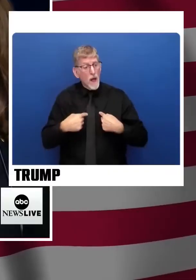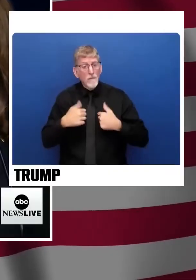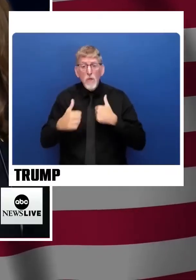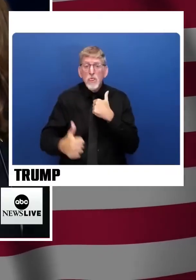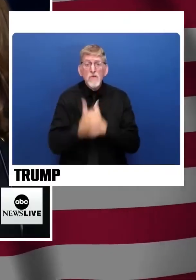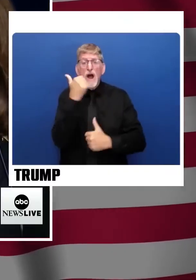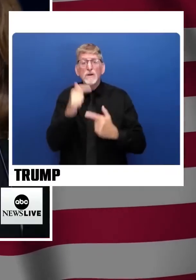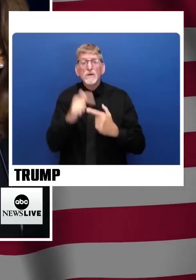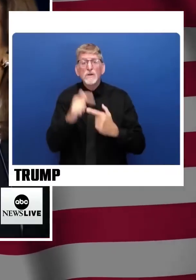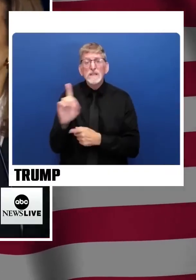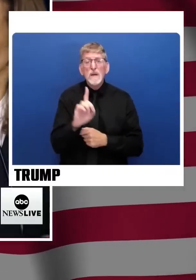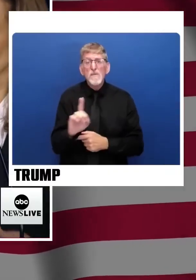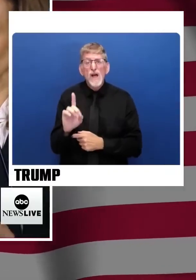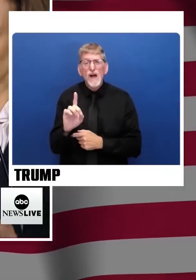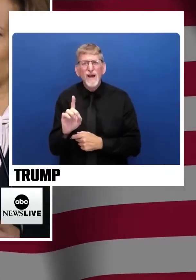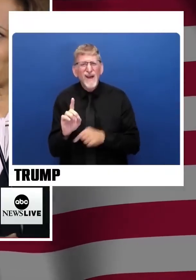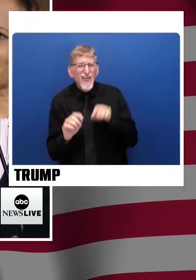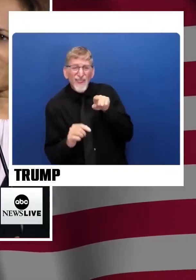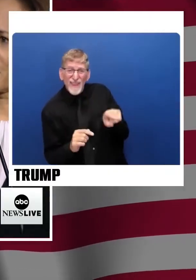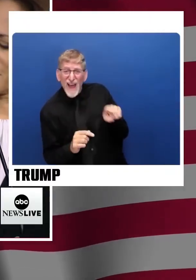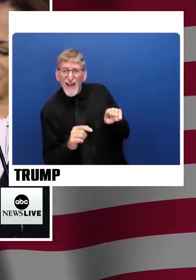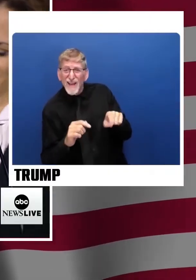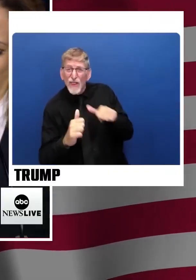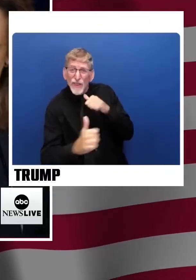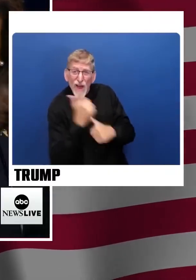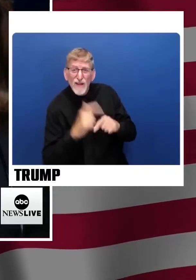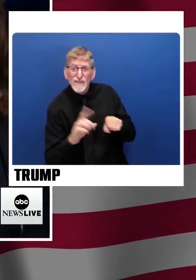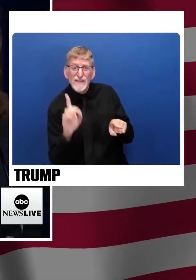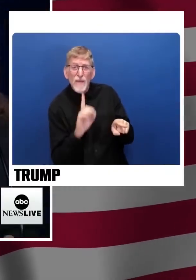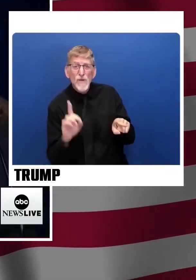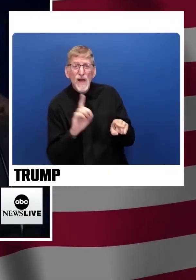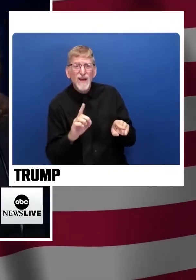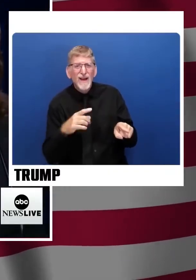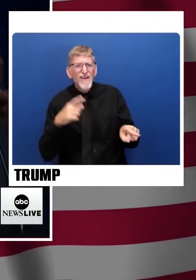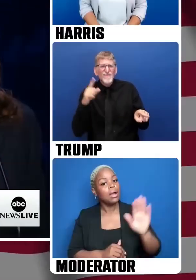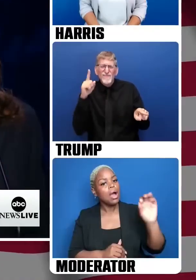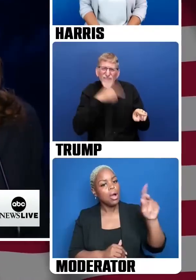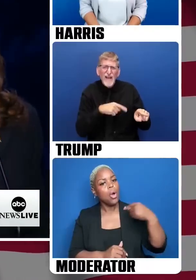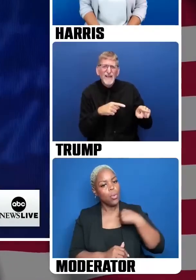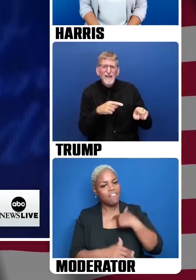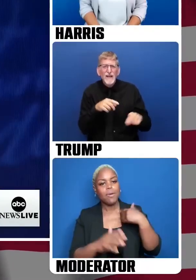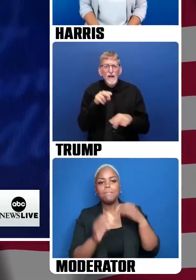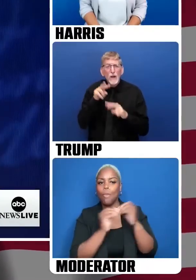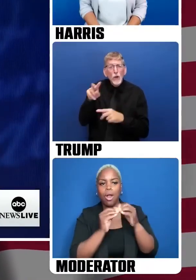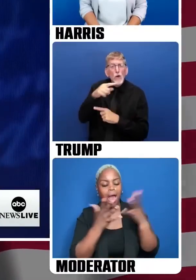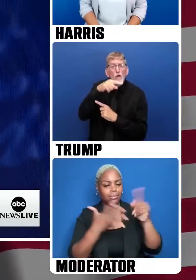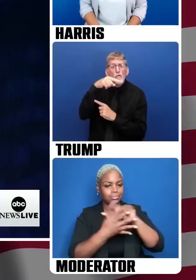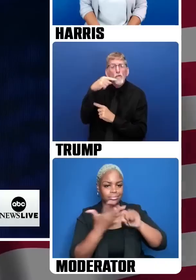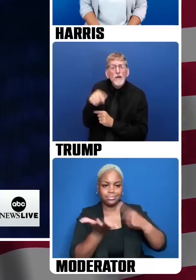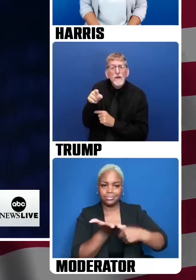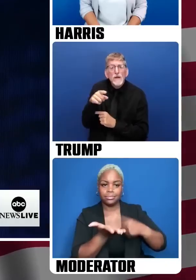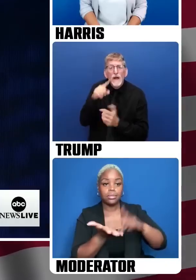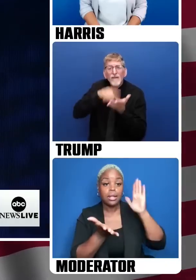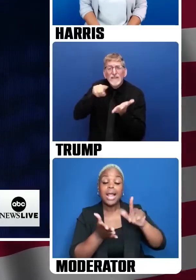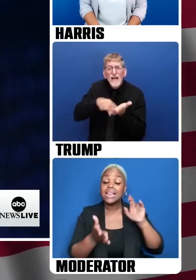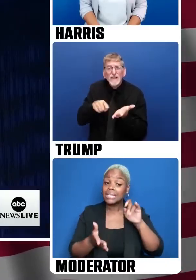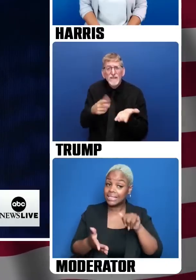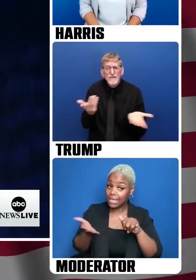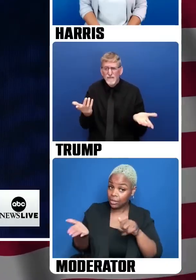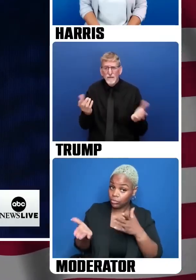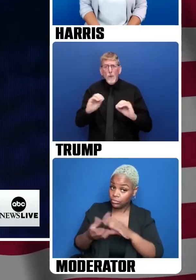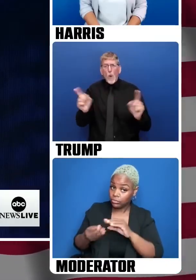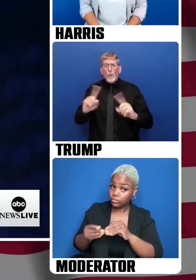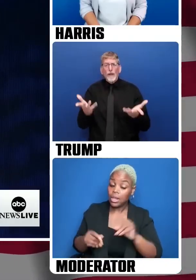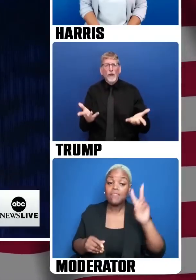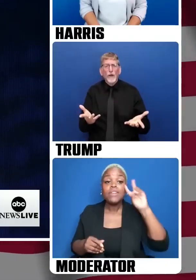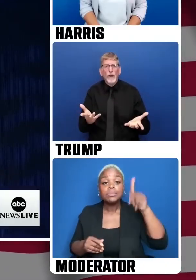democracy with a fake Russia investigation We do have a lot that went nowhere. We have a lot to get to. Lindsay? Vice President Harris, in your last run for president, you